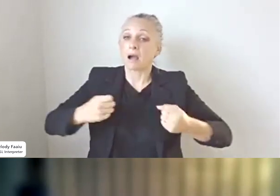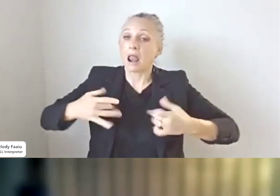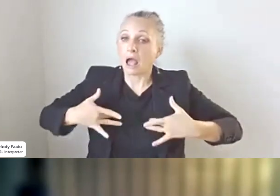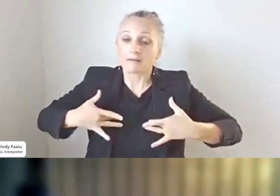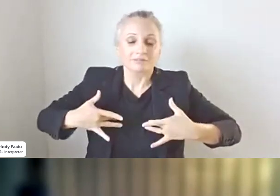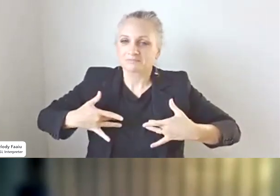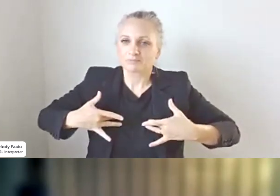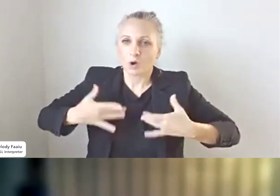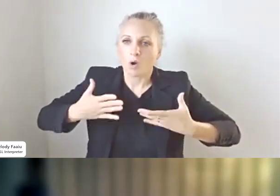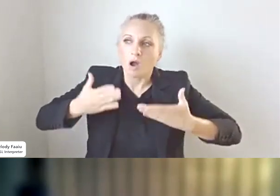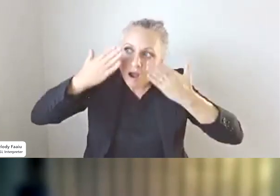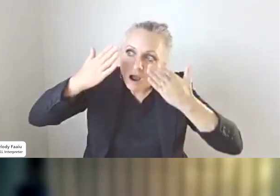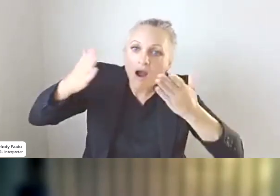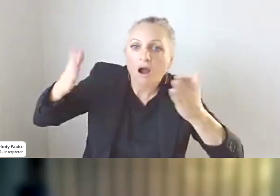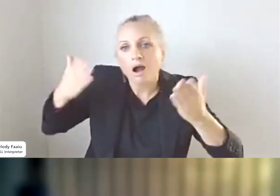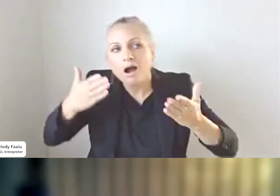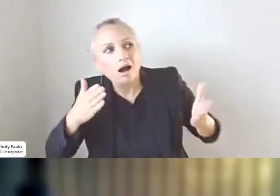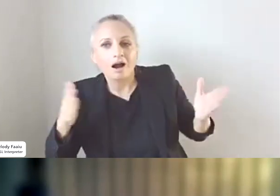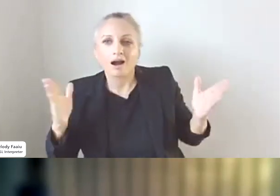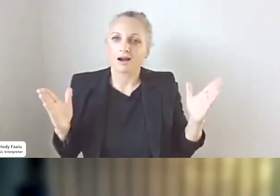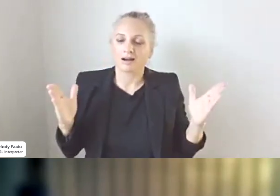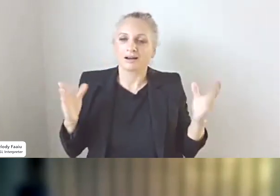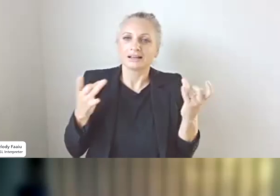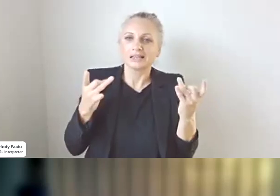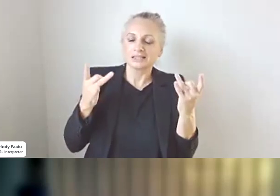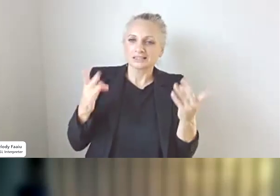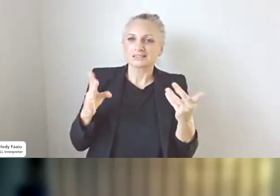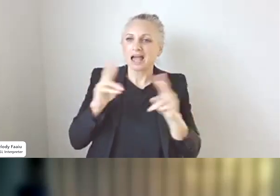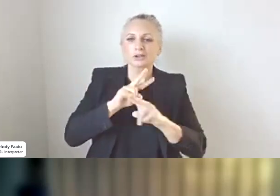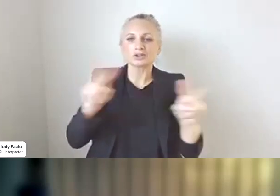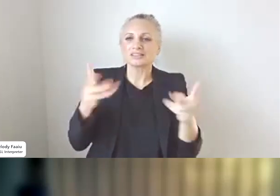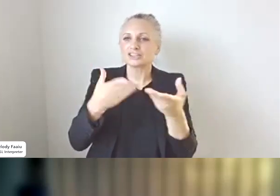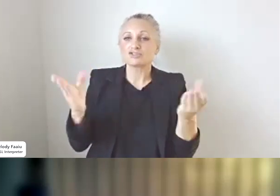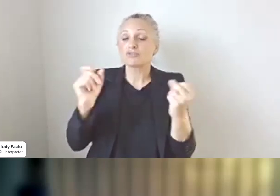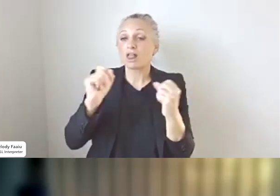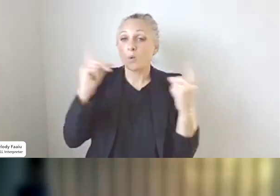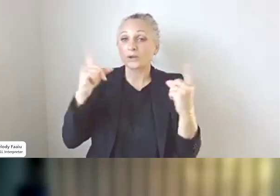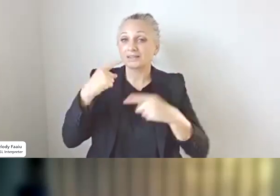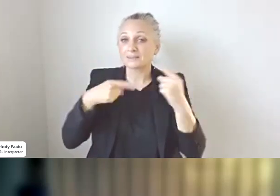their general awareness about accessibility and the need to build accessible products.